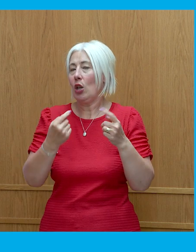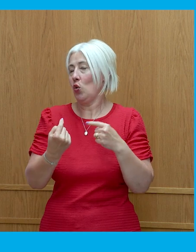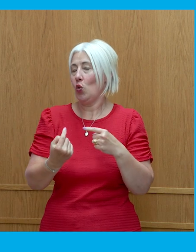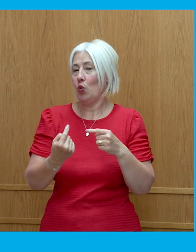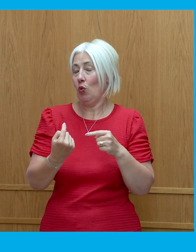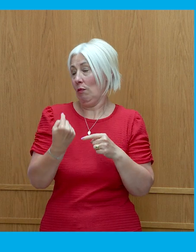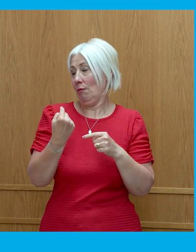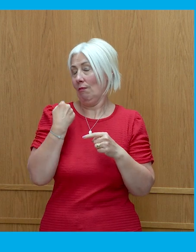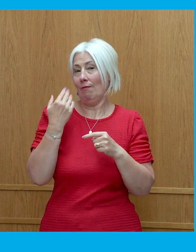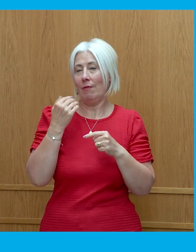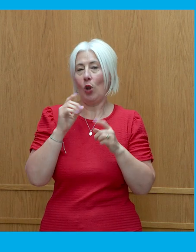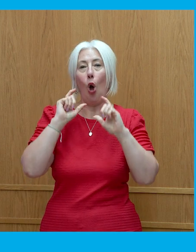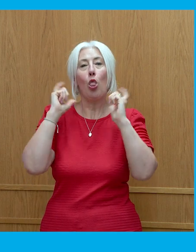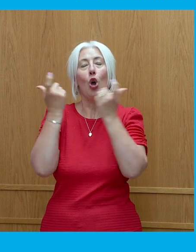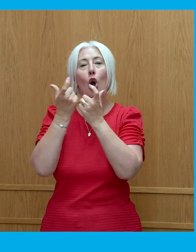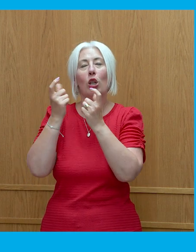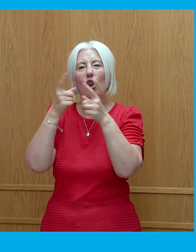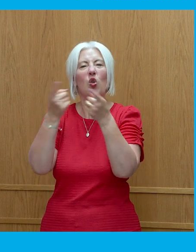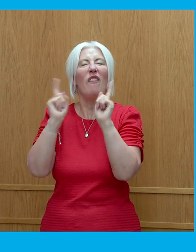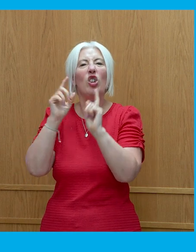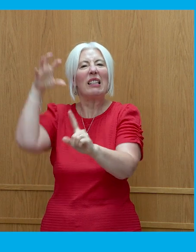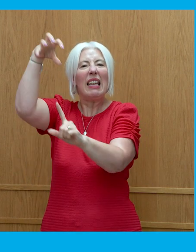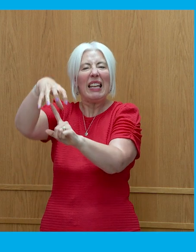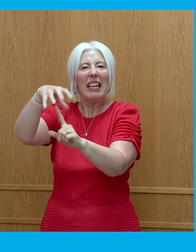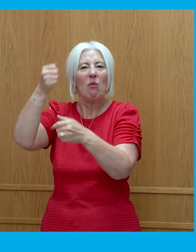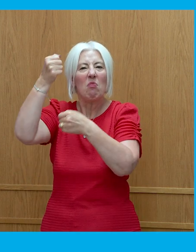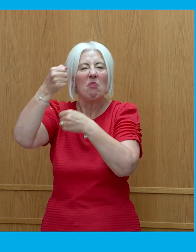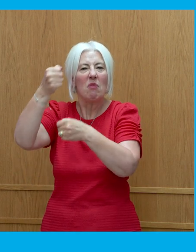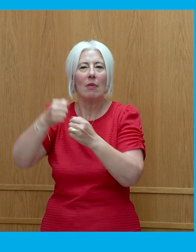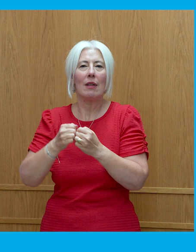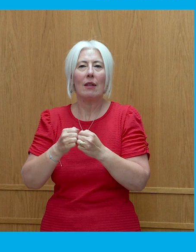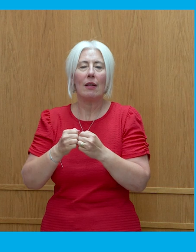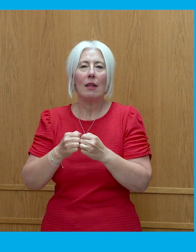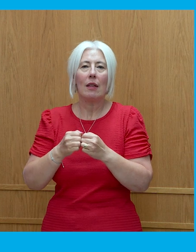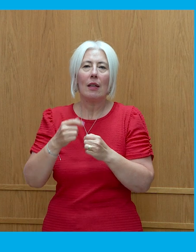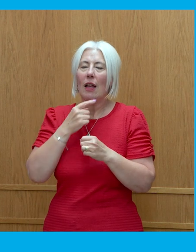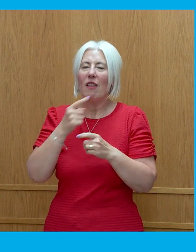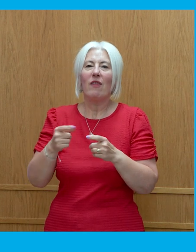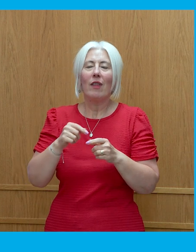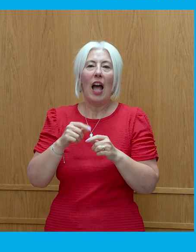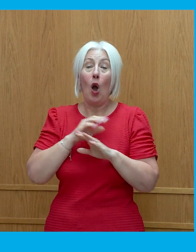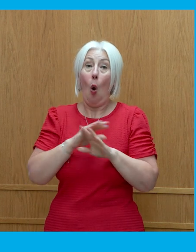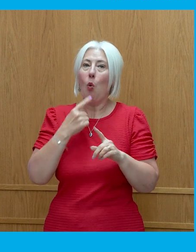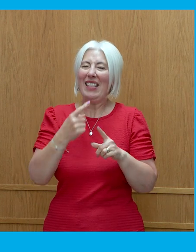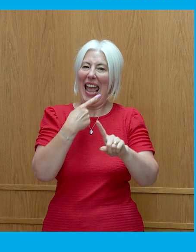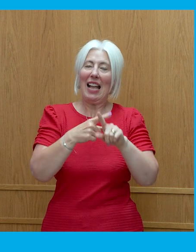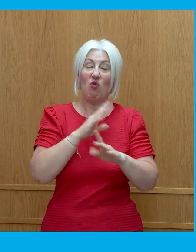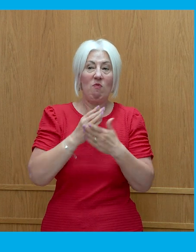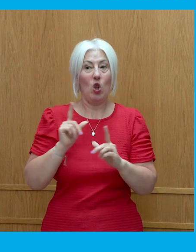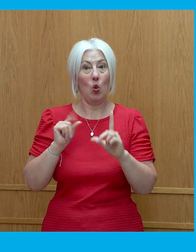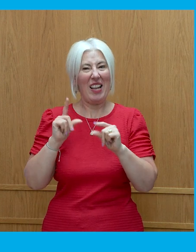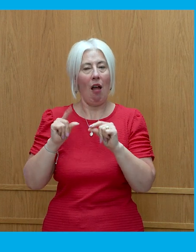protests on college campuses, I think in large part fueled by, I refuse to call it X, fueled by Twitter, and a lot of